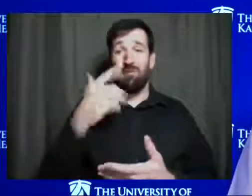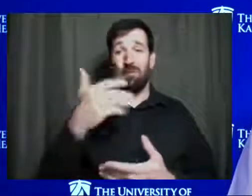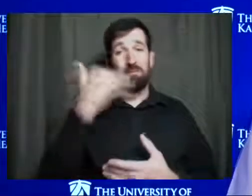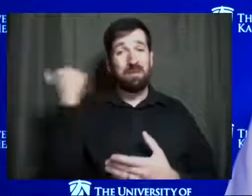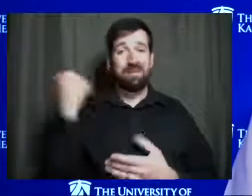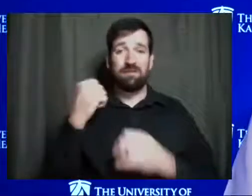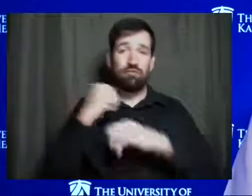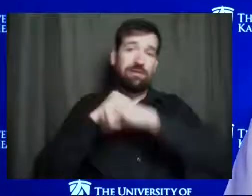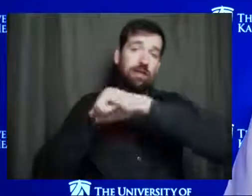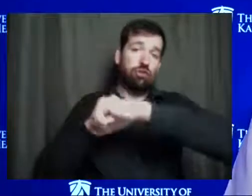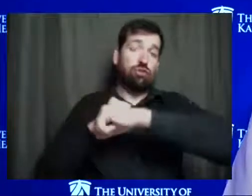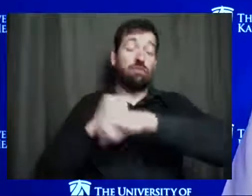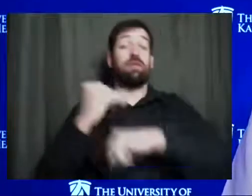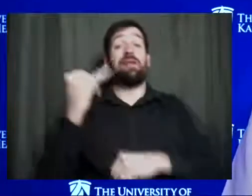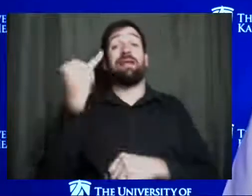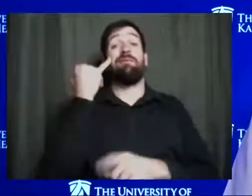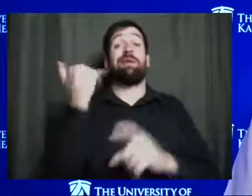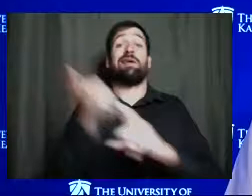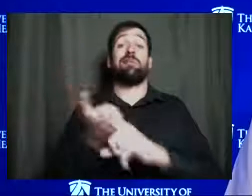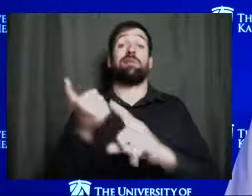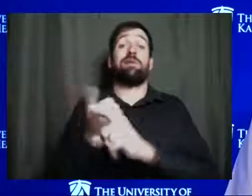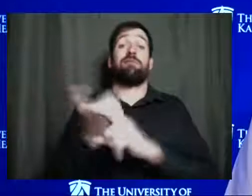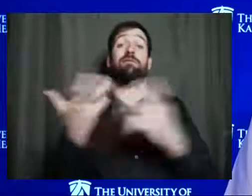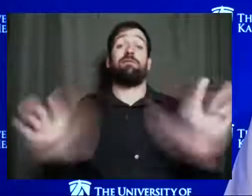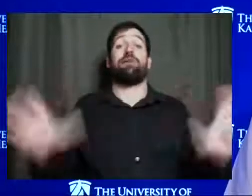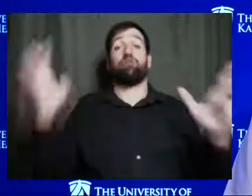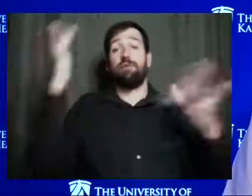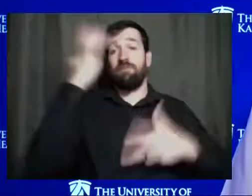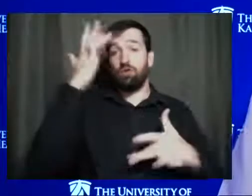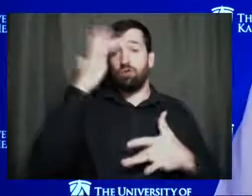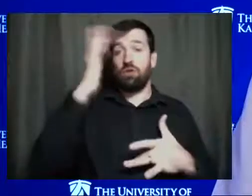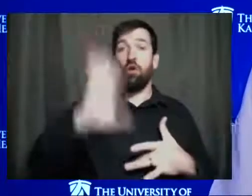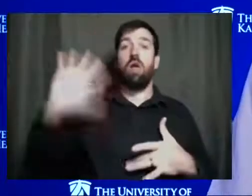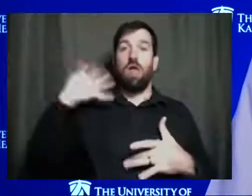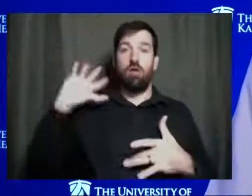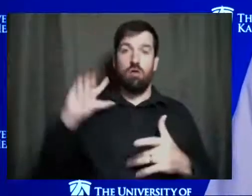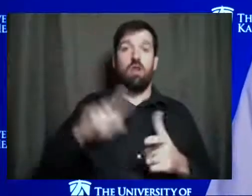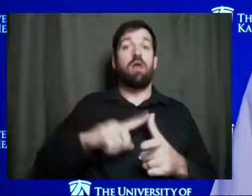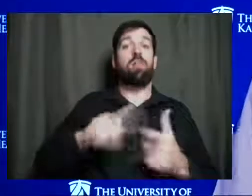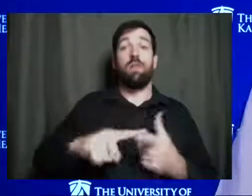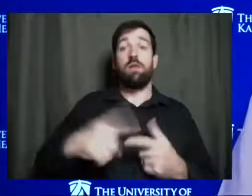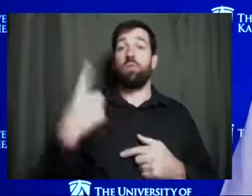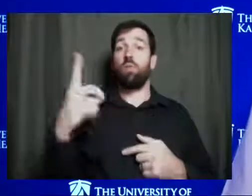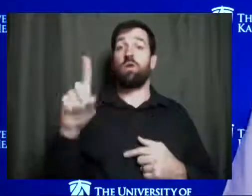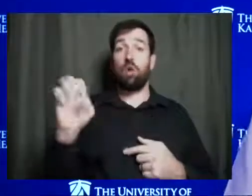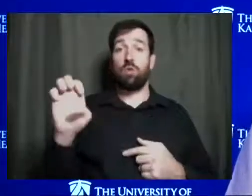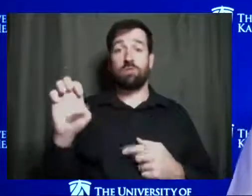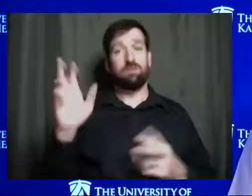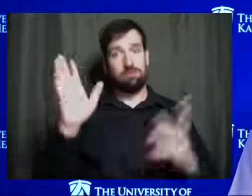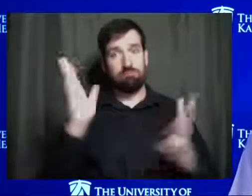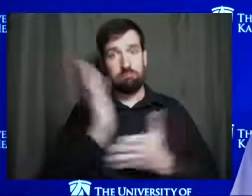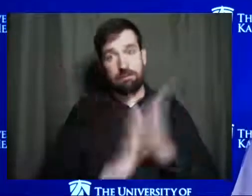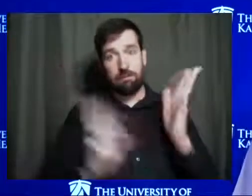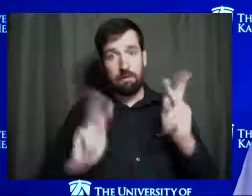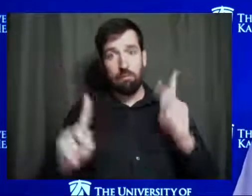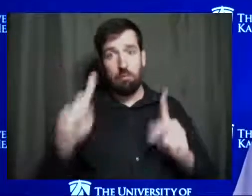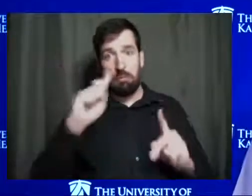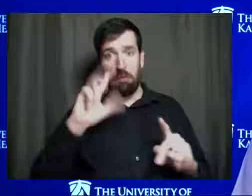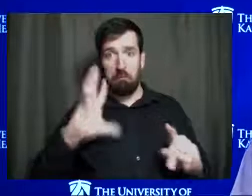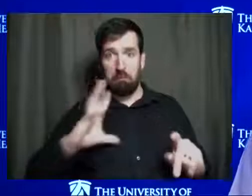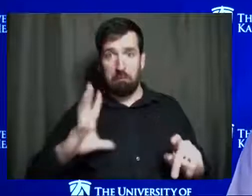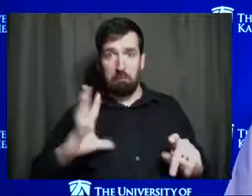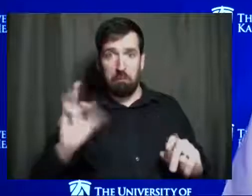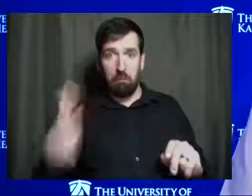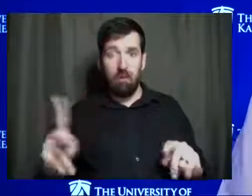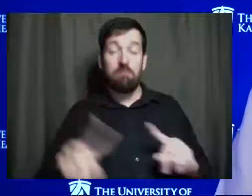if he had the infection a while ago and then got one dose, some people think that may be okay. But what we have